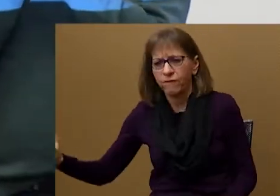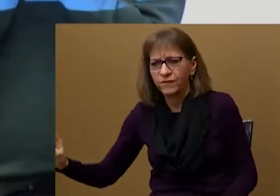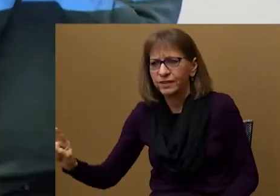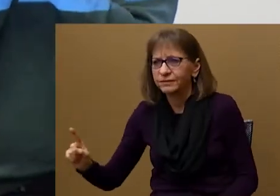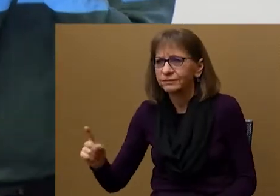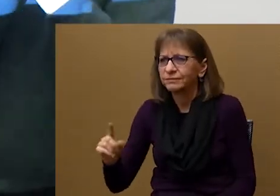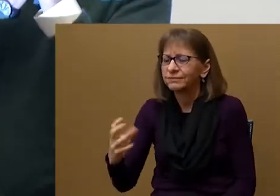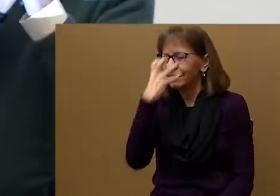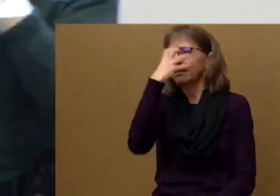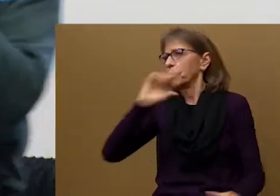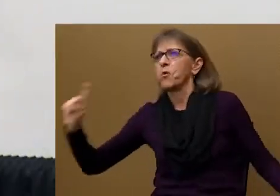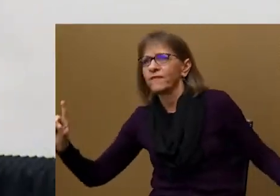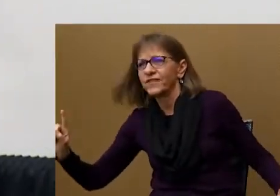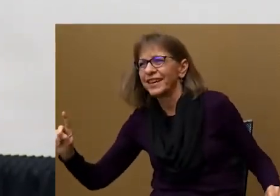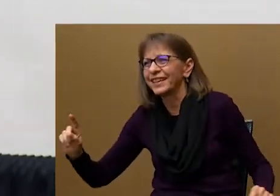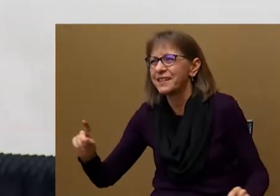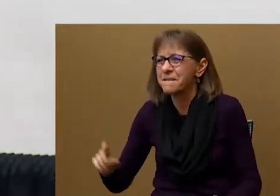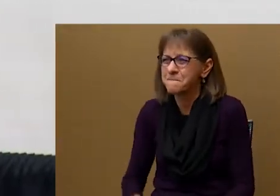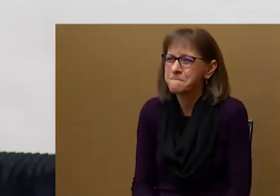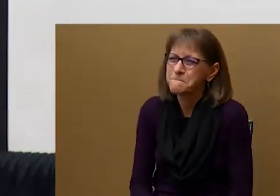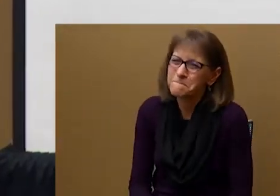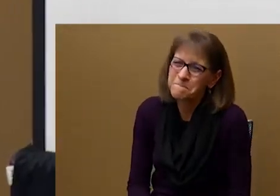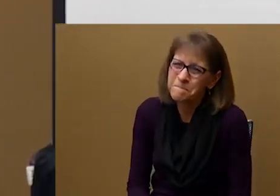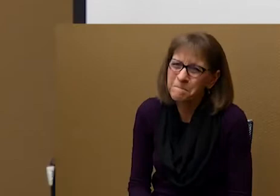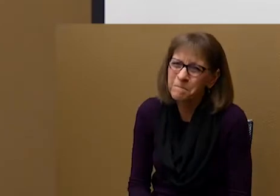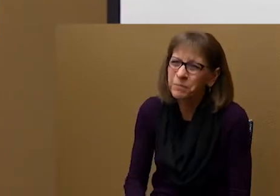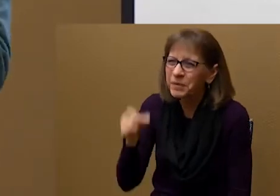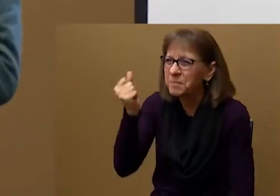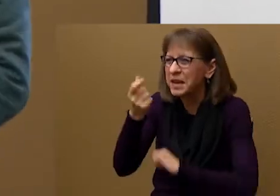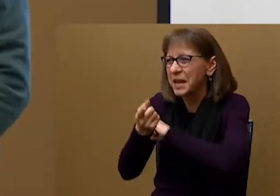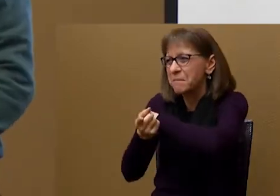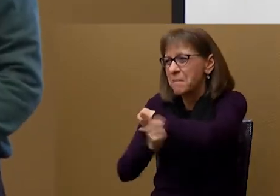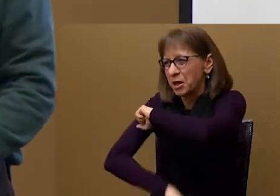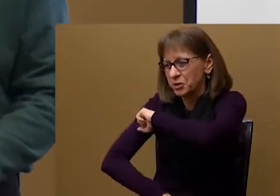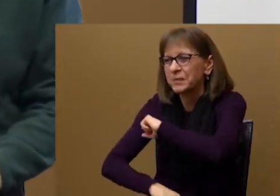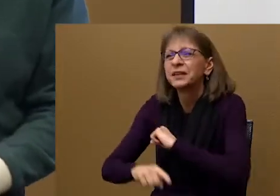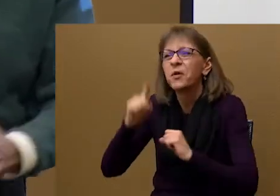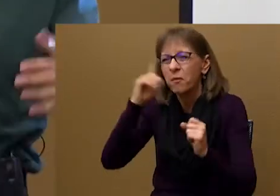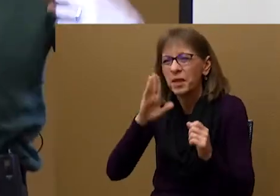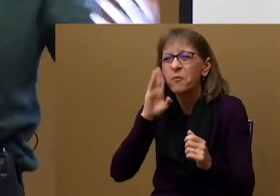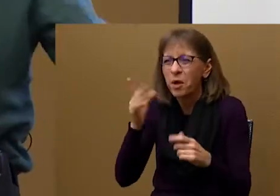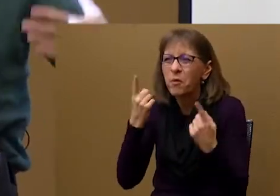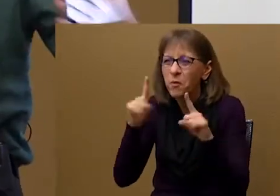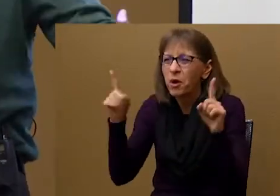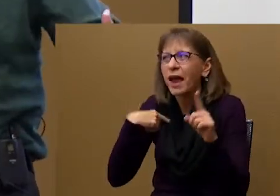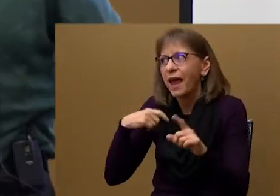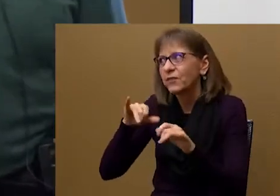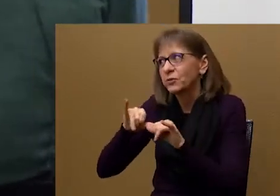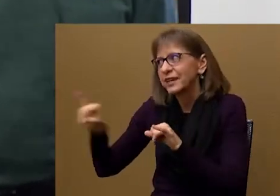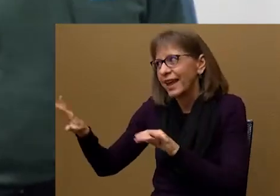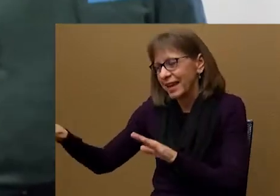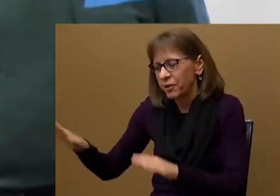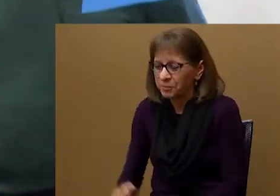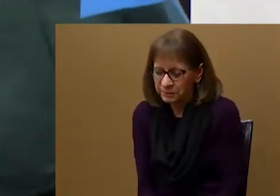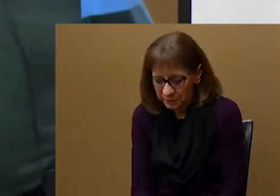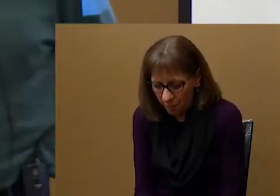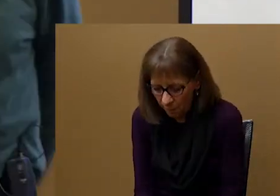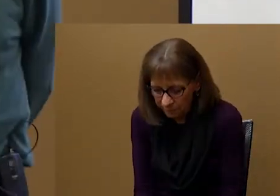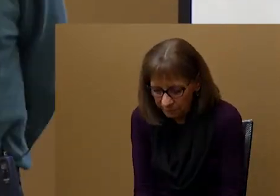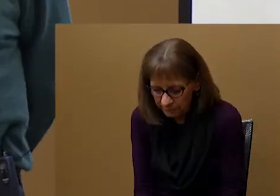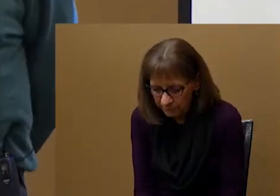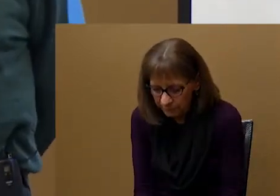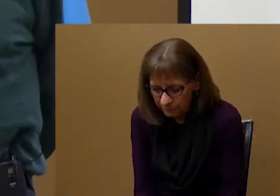immediate punishment. So this will force me to be over here. And hopefully that will work, at least while I'm